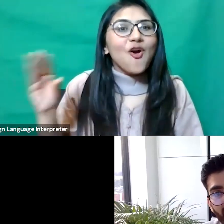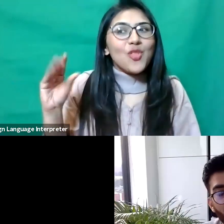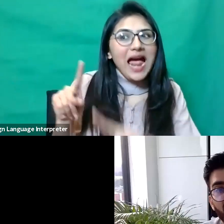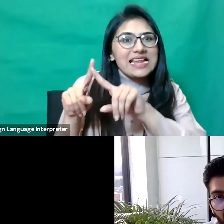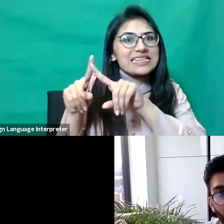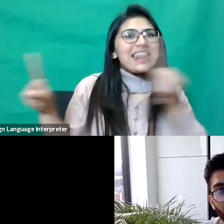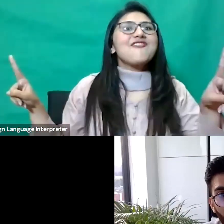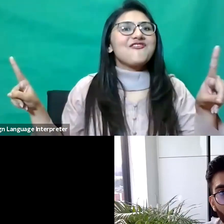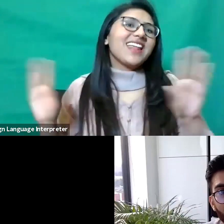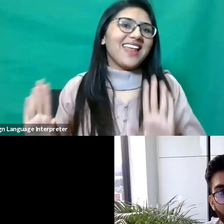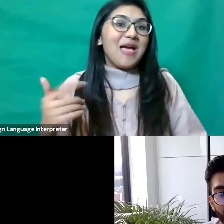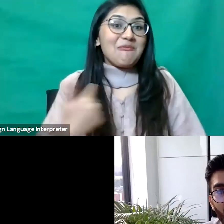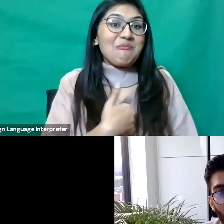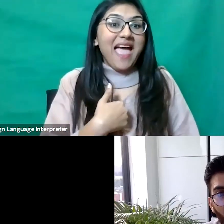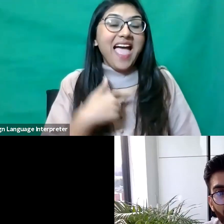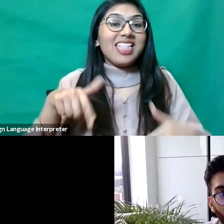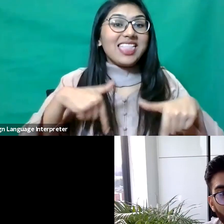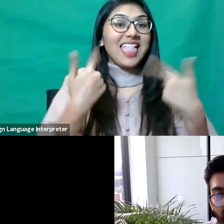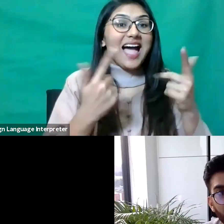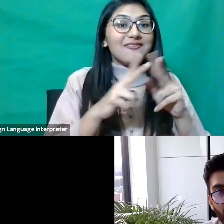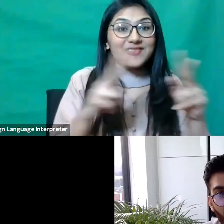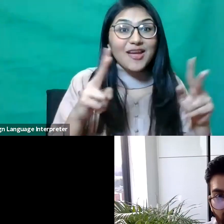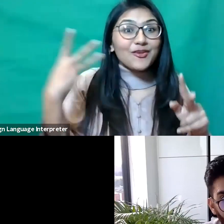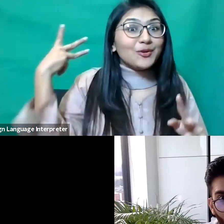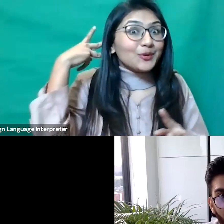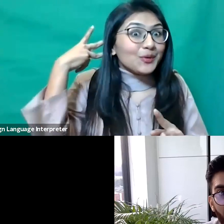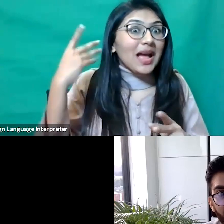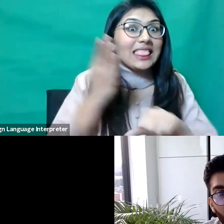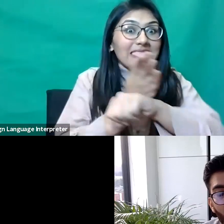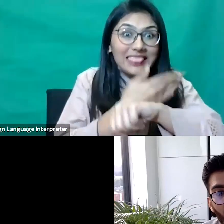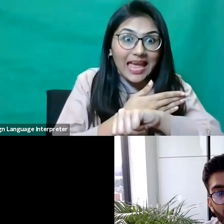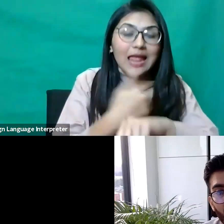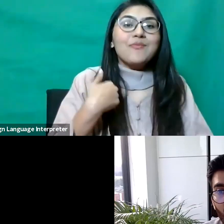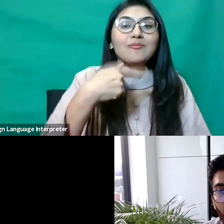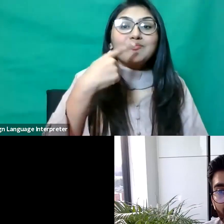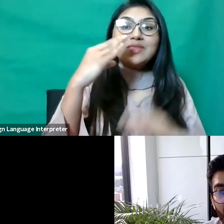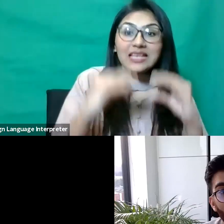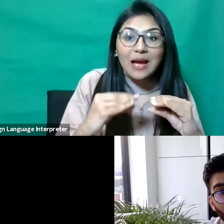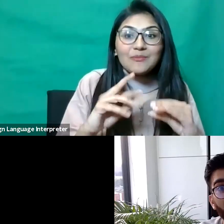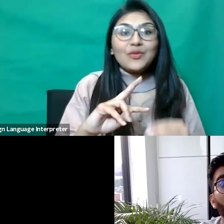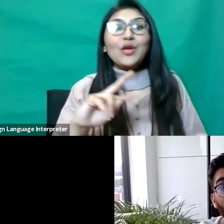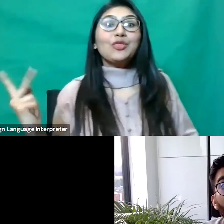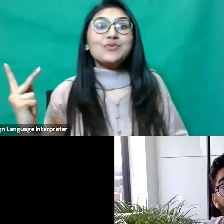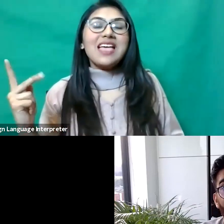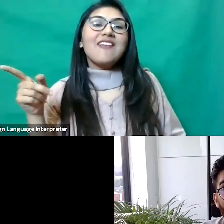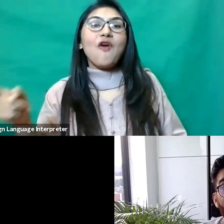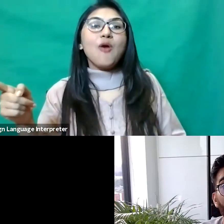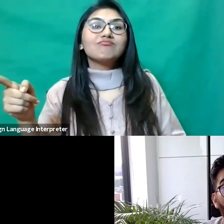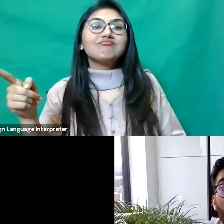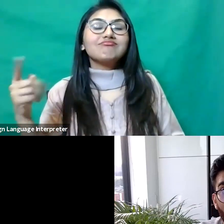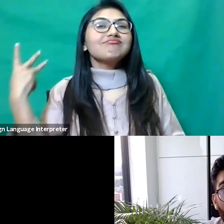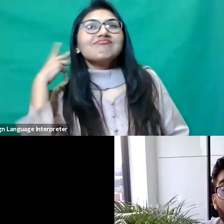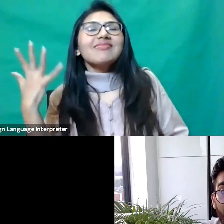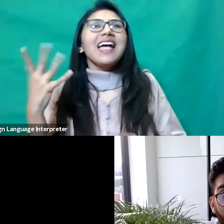huge. I mean, it's really, really important to get a cochlear implant at the early age, because it will make a huge difference